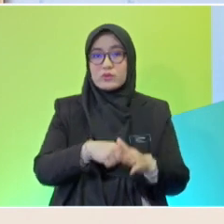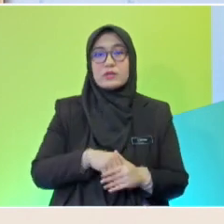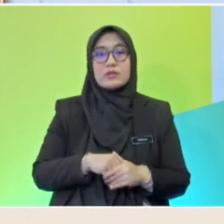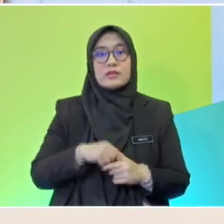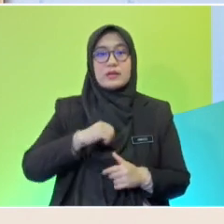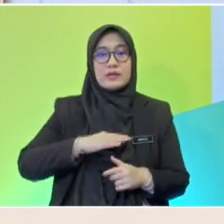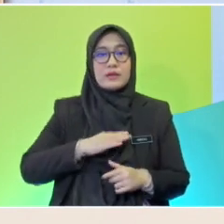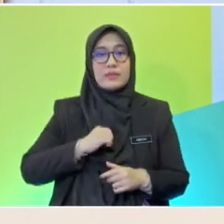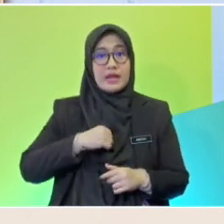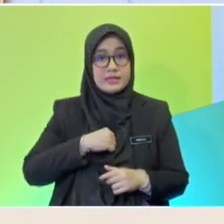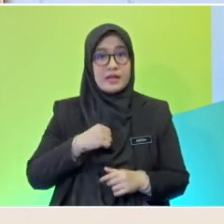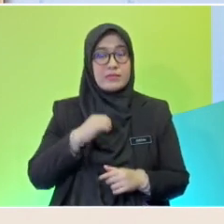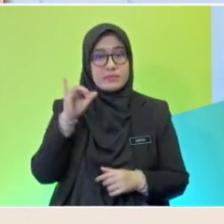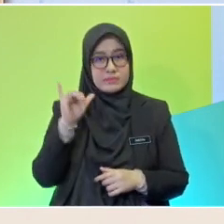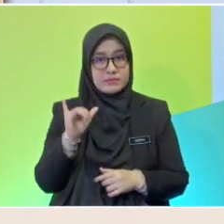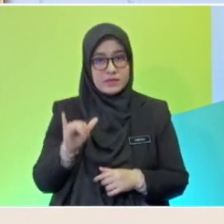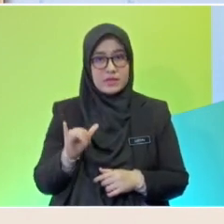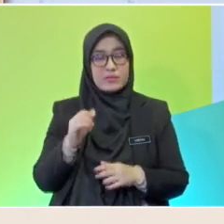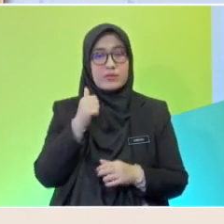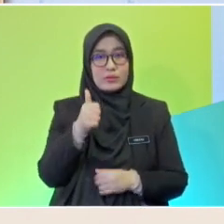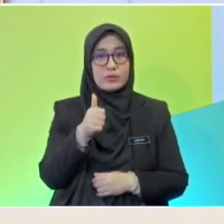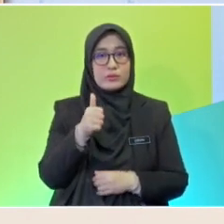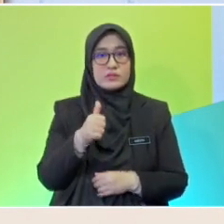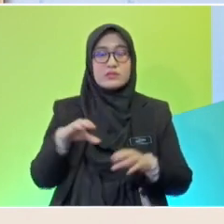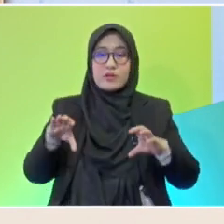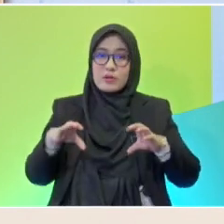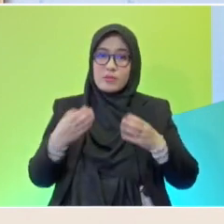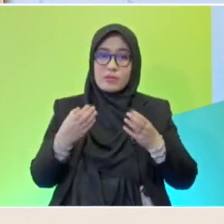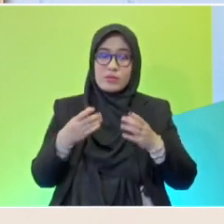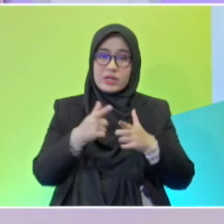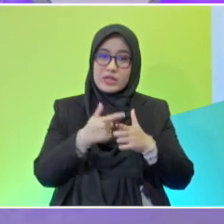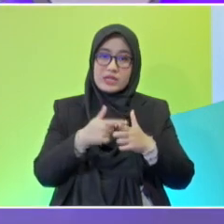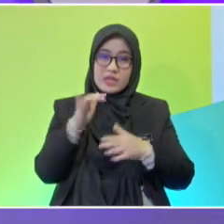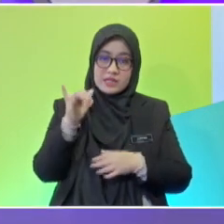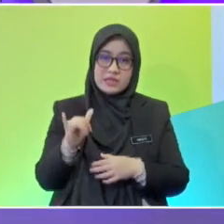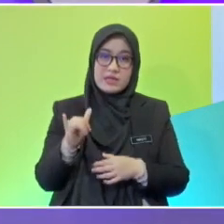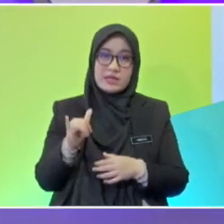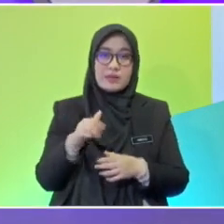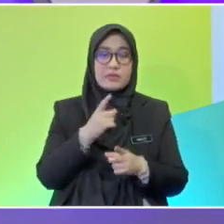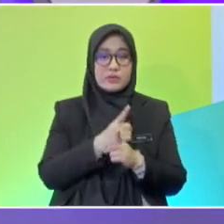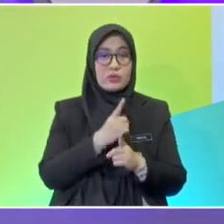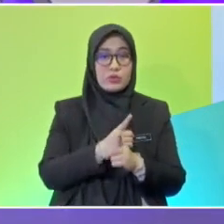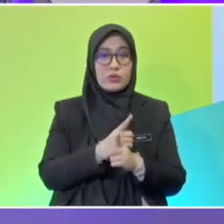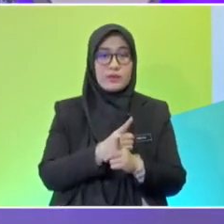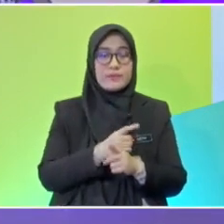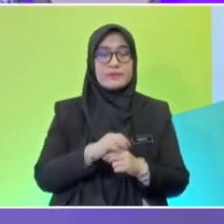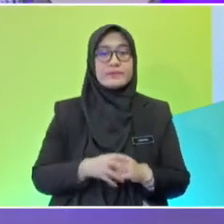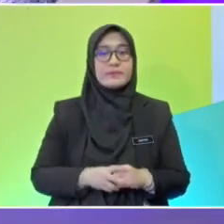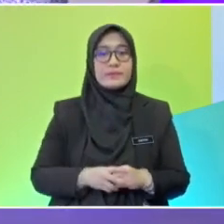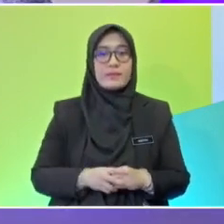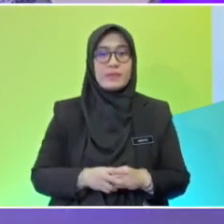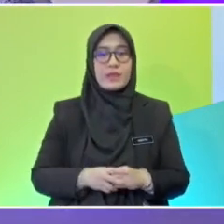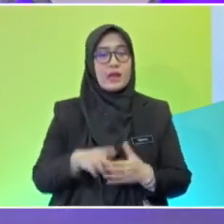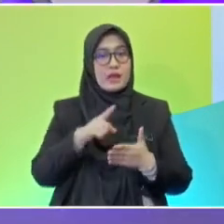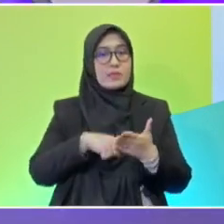note-taking, participation in the classroom, hands-on activity, practical things that they do, or any